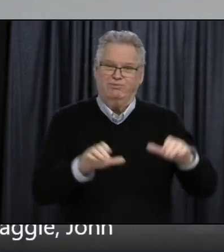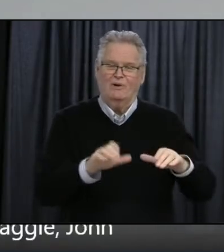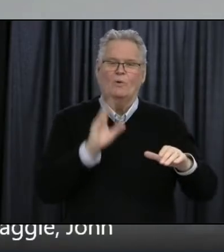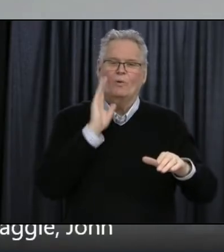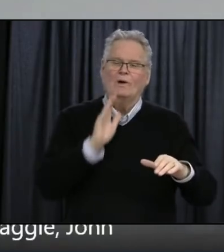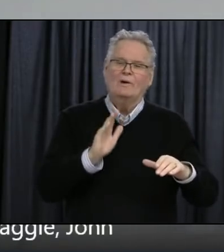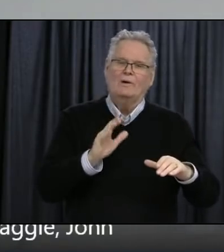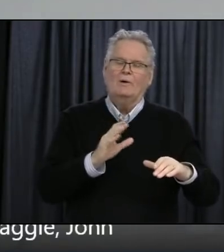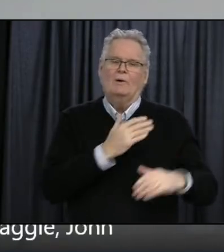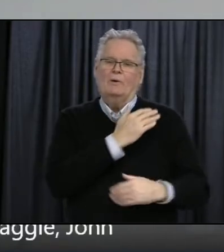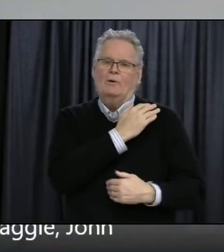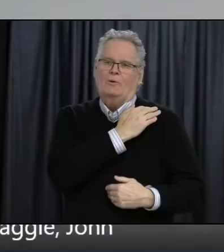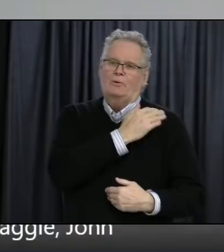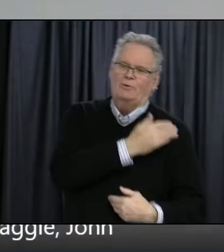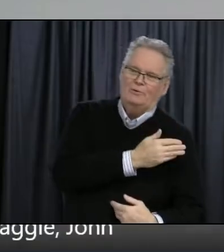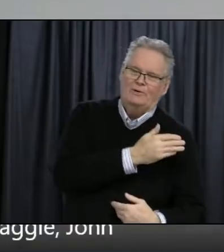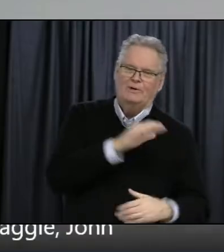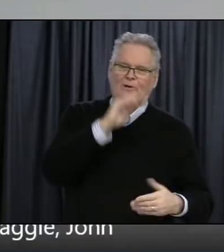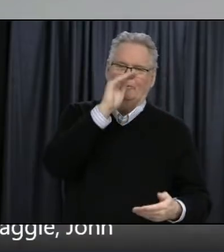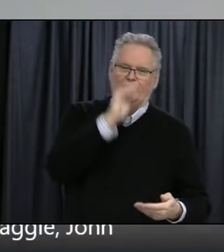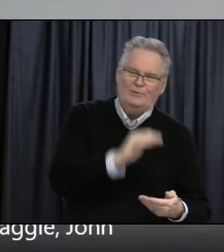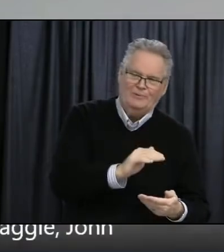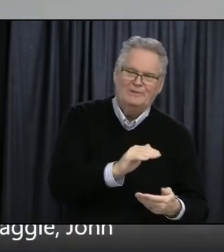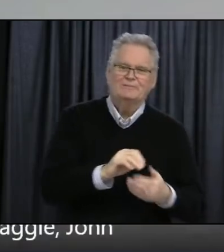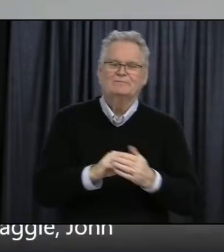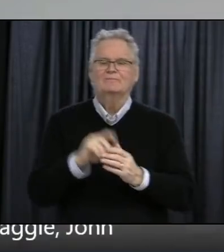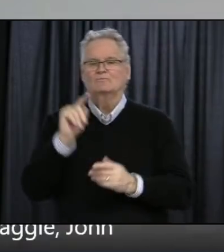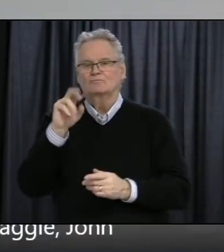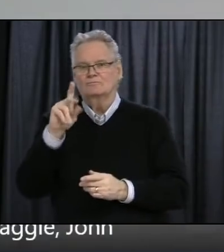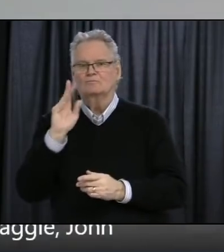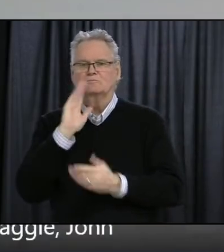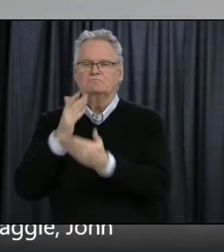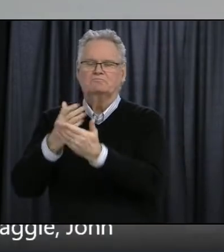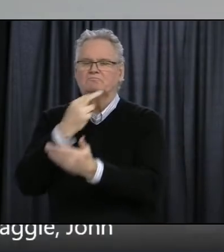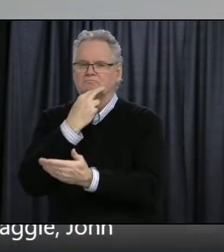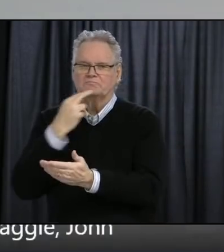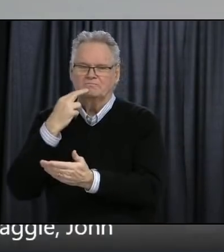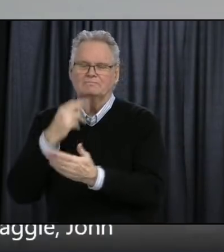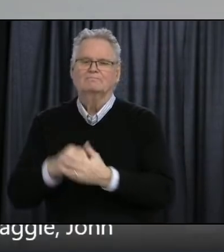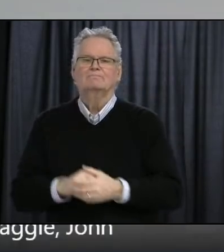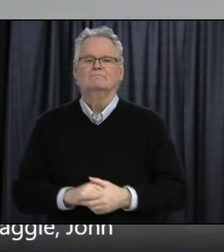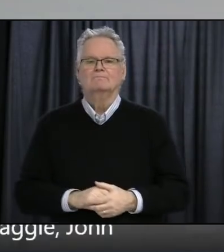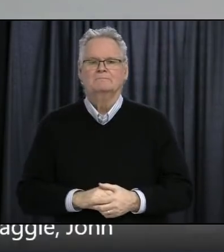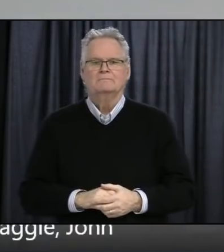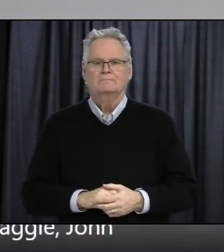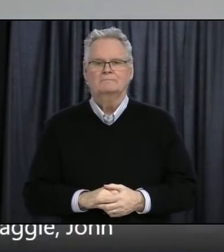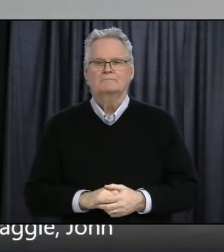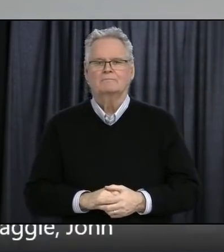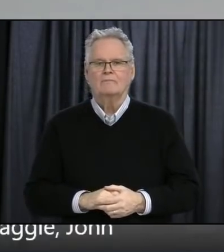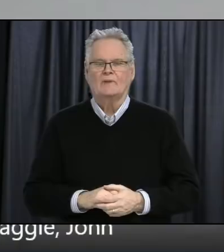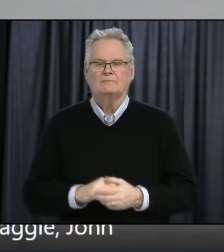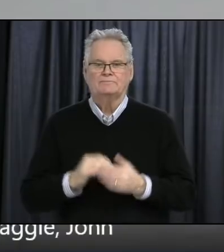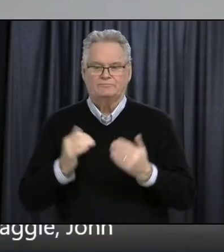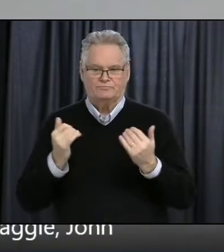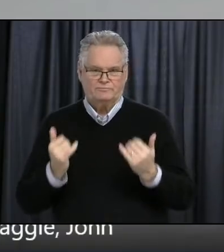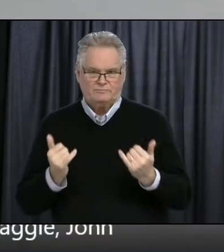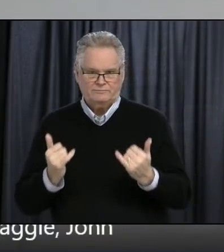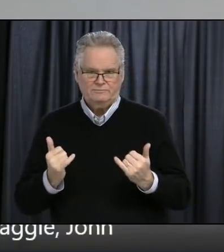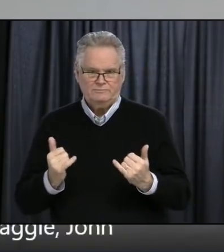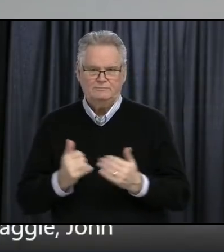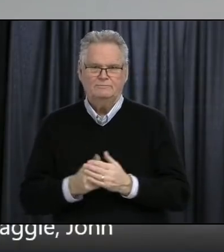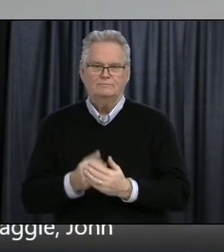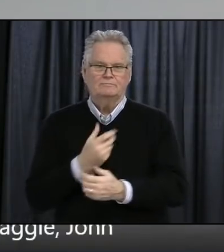vaccine rollout is on track, and indeed with AstraZeneca is actually ahead of schedule as we're vaccinating now frontline first